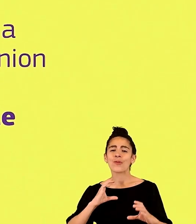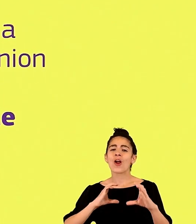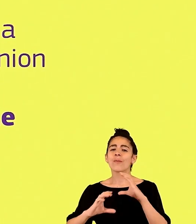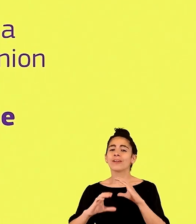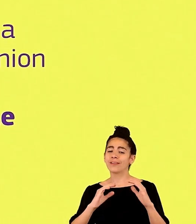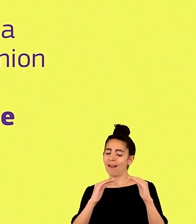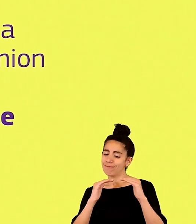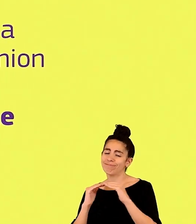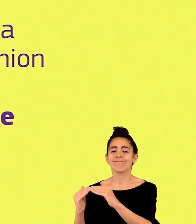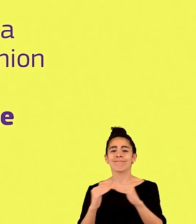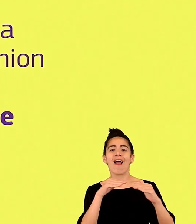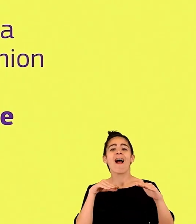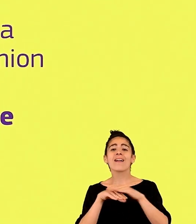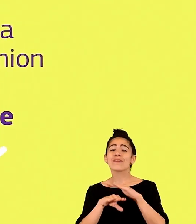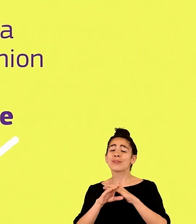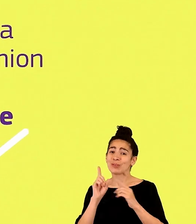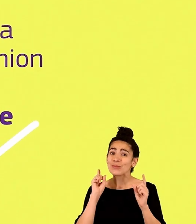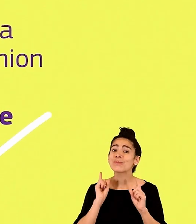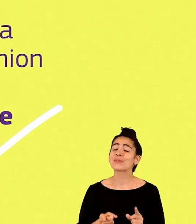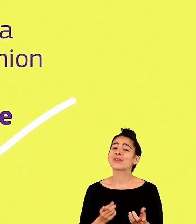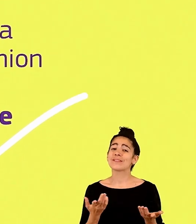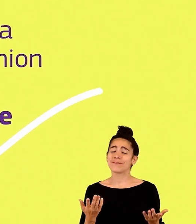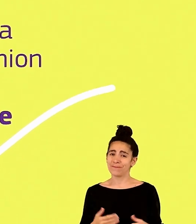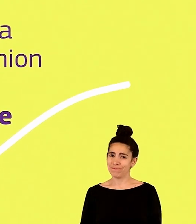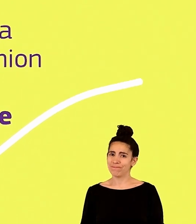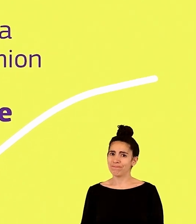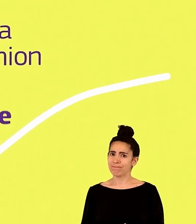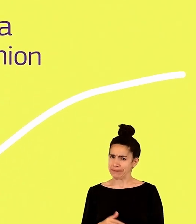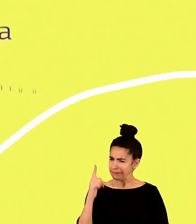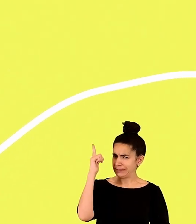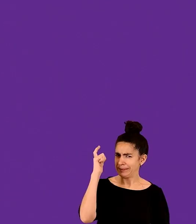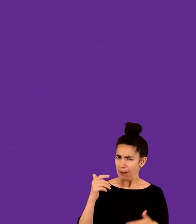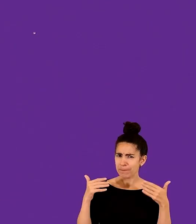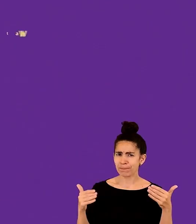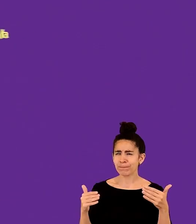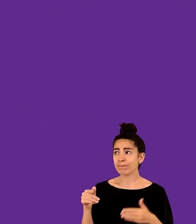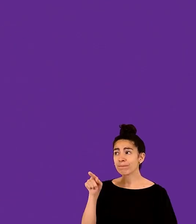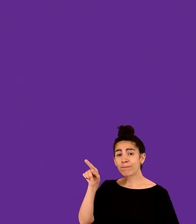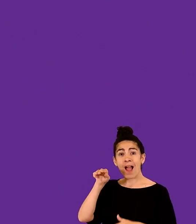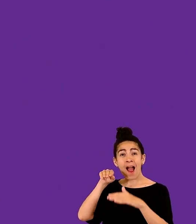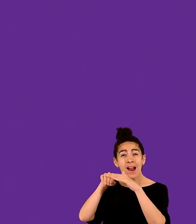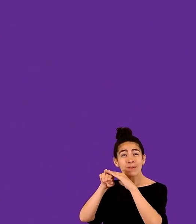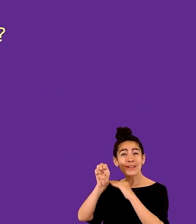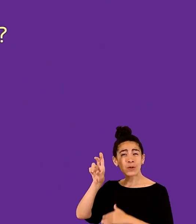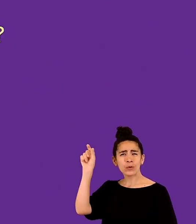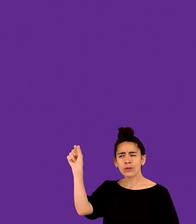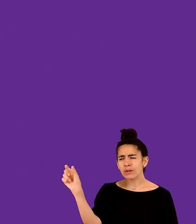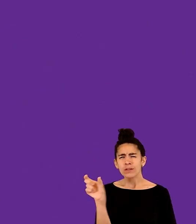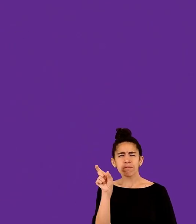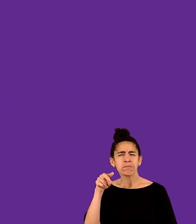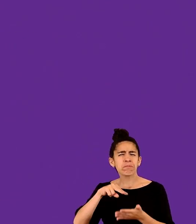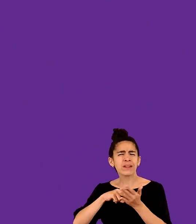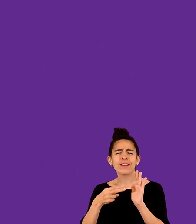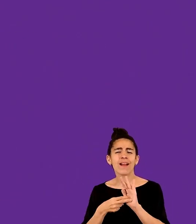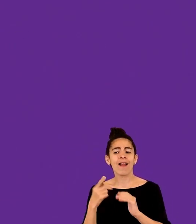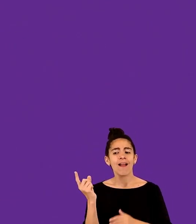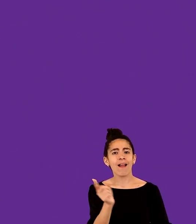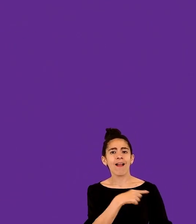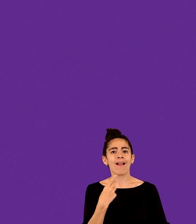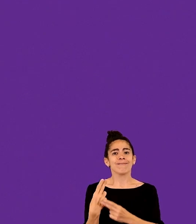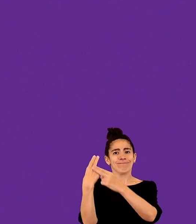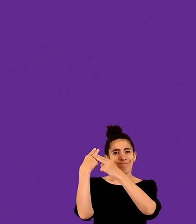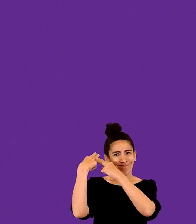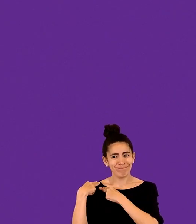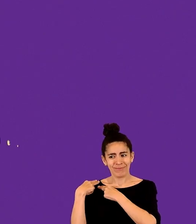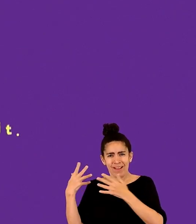European Union requires communication that is equally accessible. Let's get started. What defines AccessibleEU? We